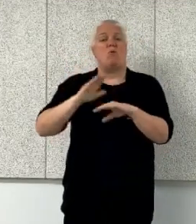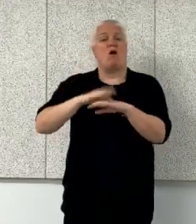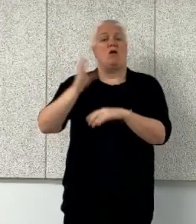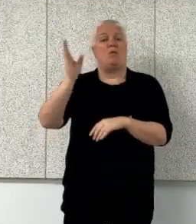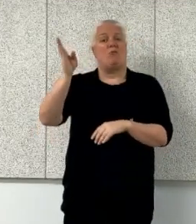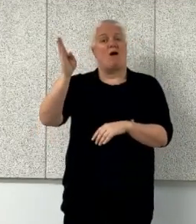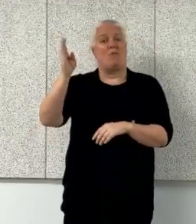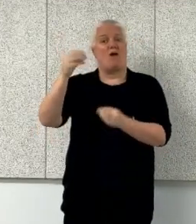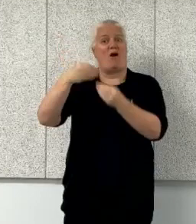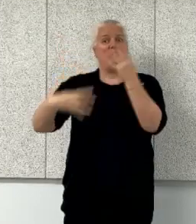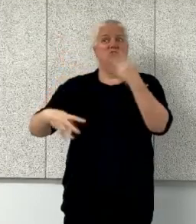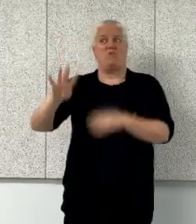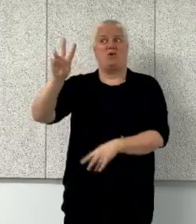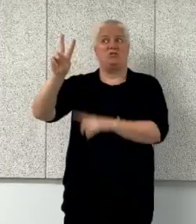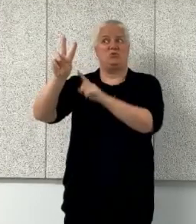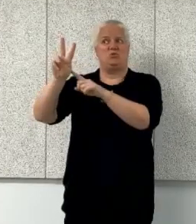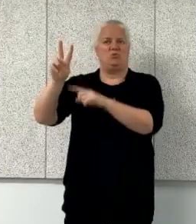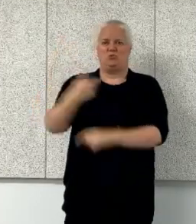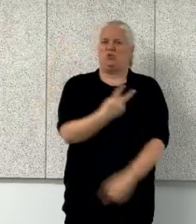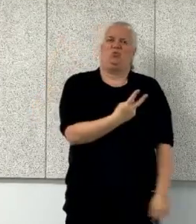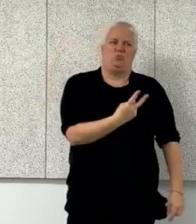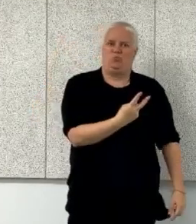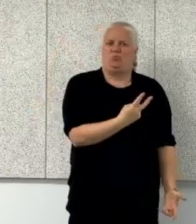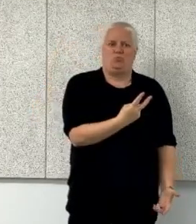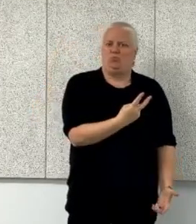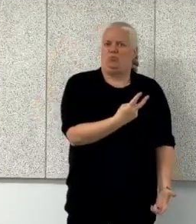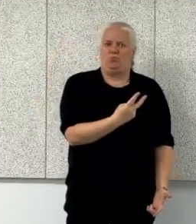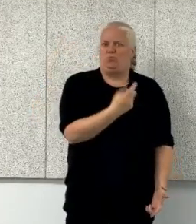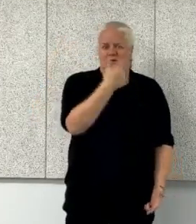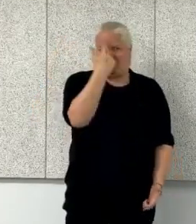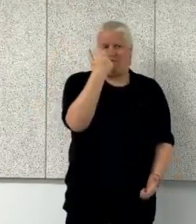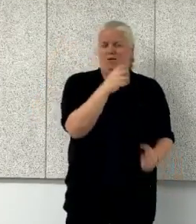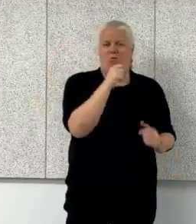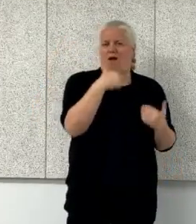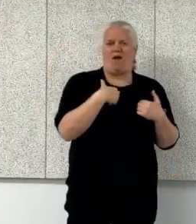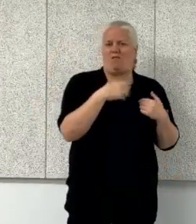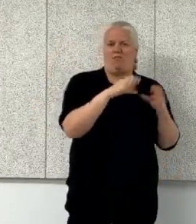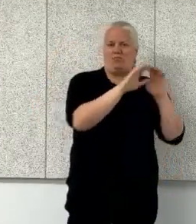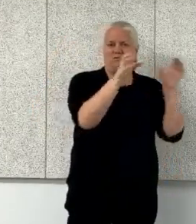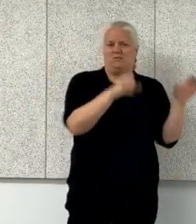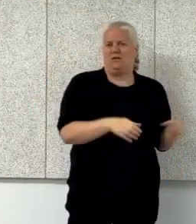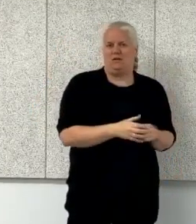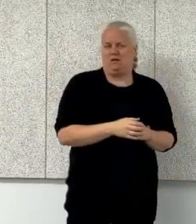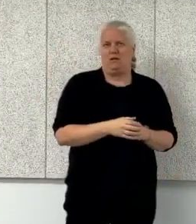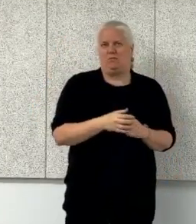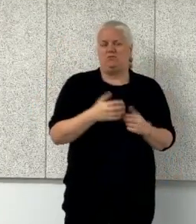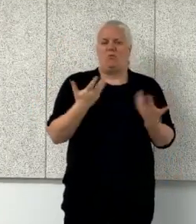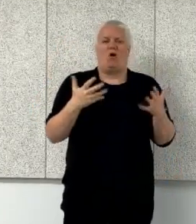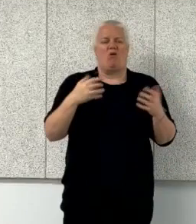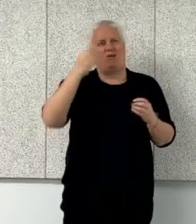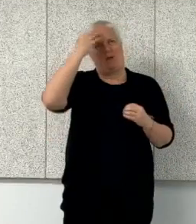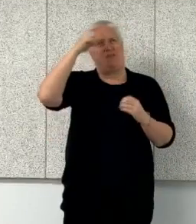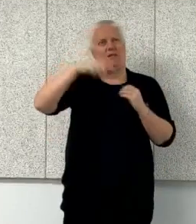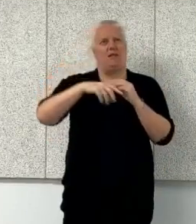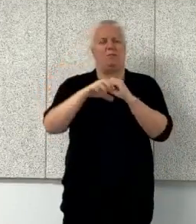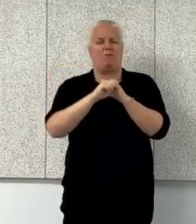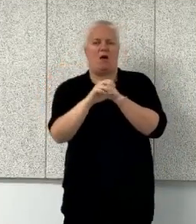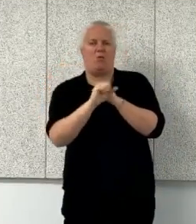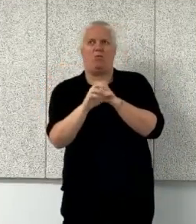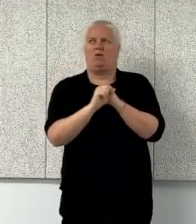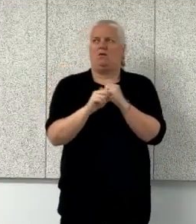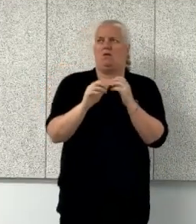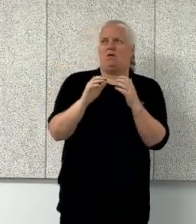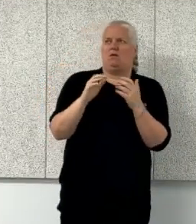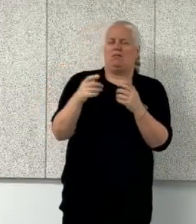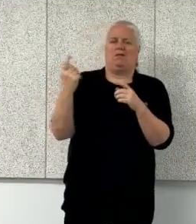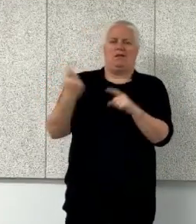Yeah. So all of a sudden, I'm already thinking about commercial producing in a way that is not running through that particular, like, you know, vein of